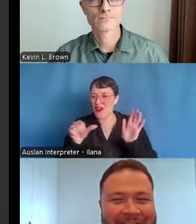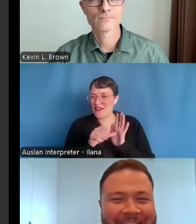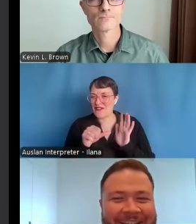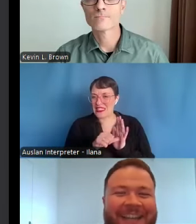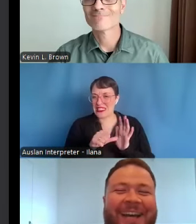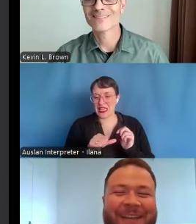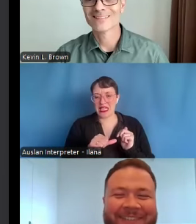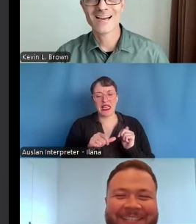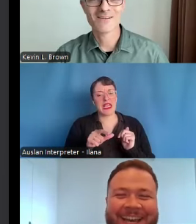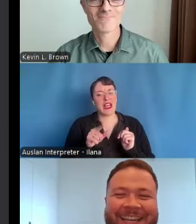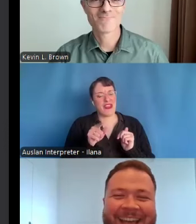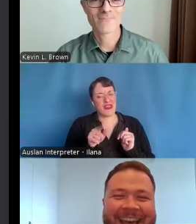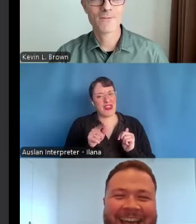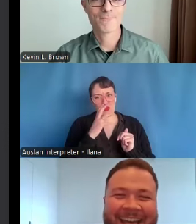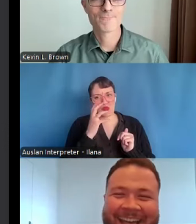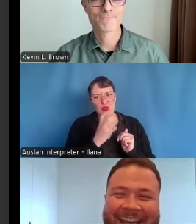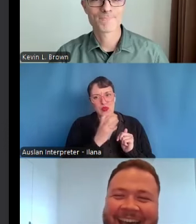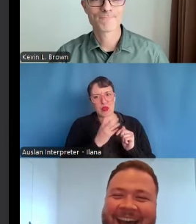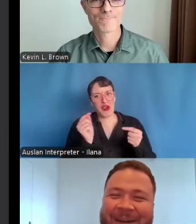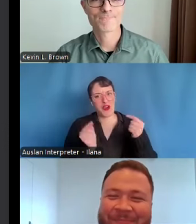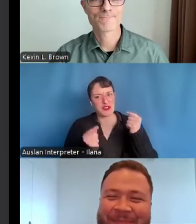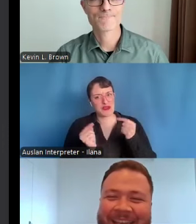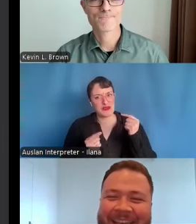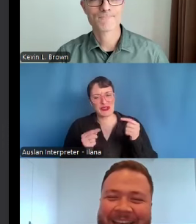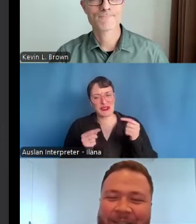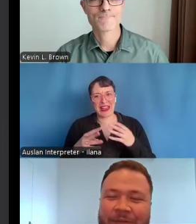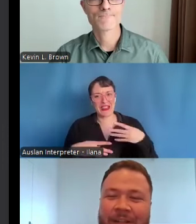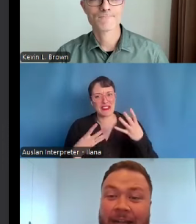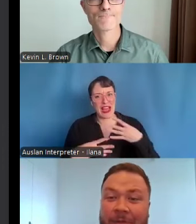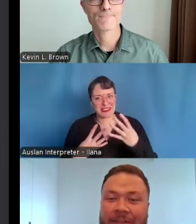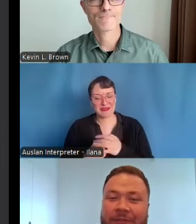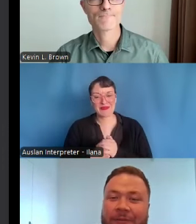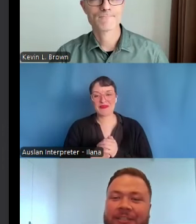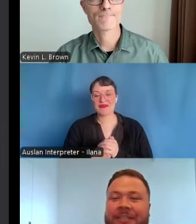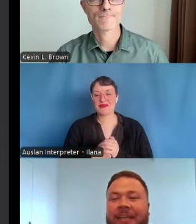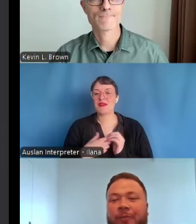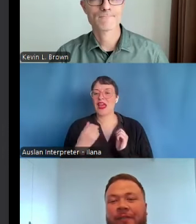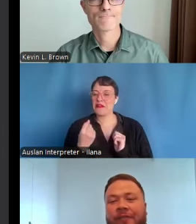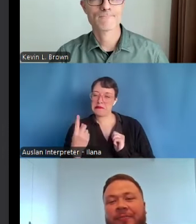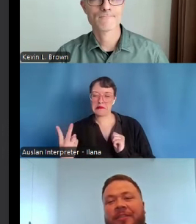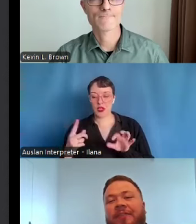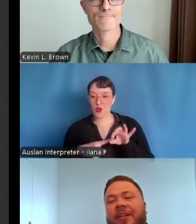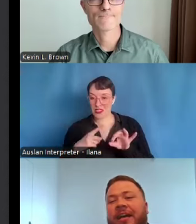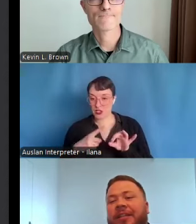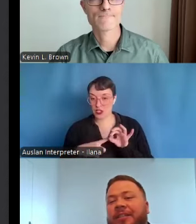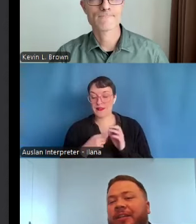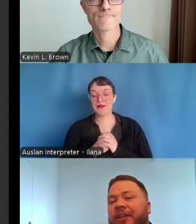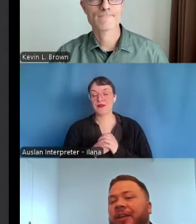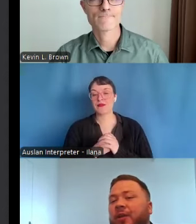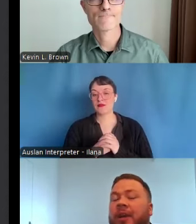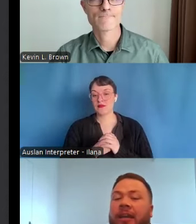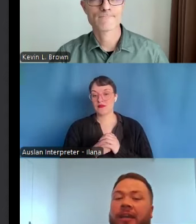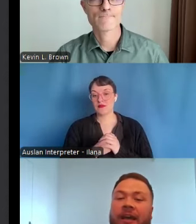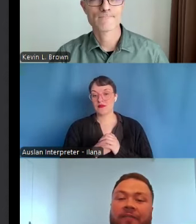controversial in the chat, I have to say. Yeah. Yeah. So we've got a couple of different questions here. One of them is in regards